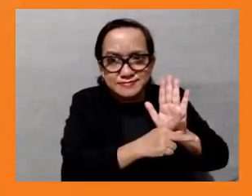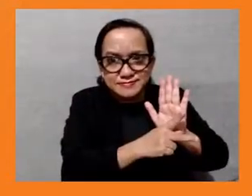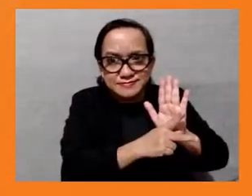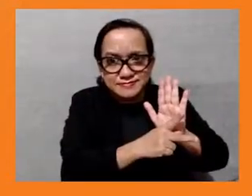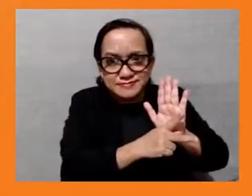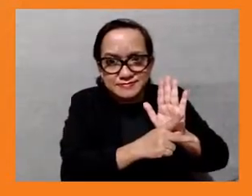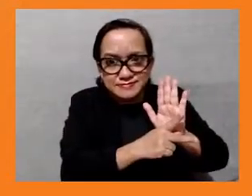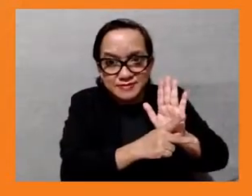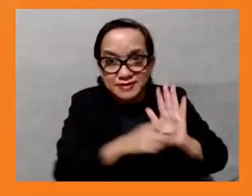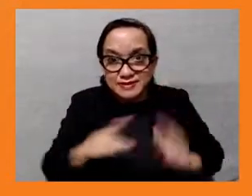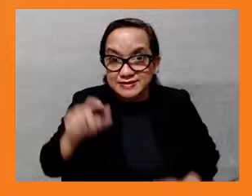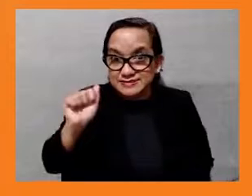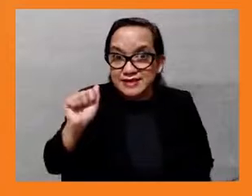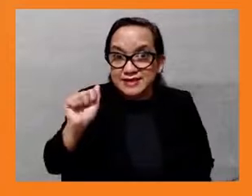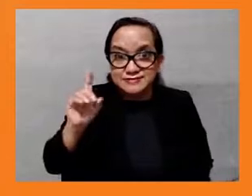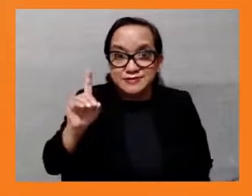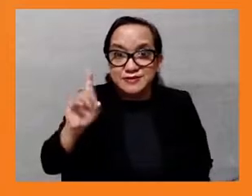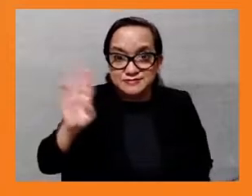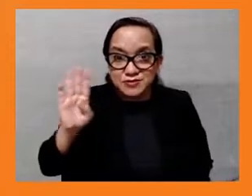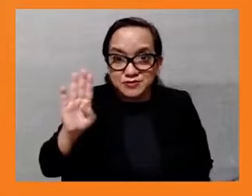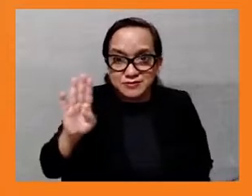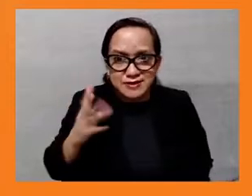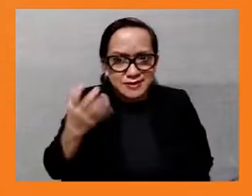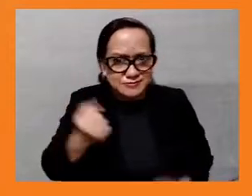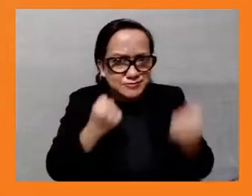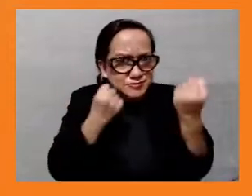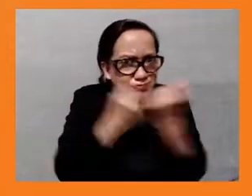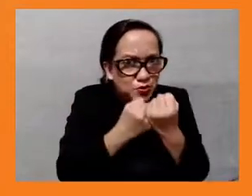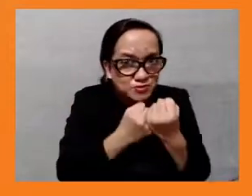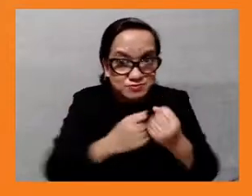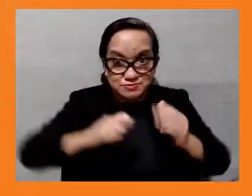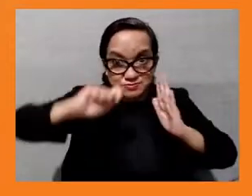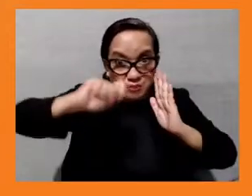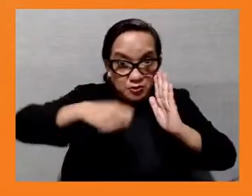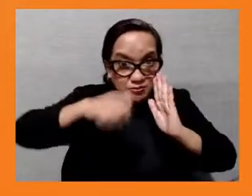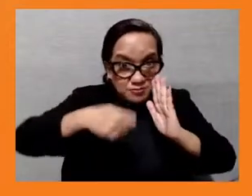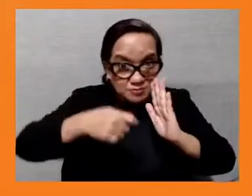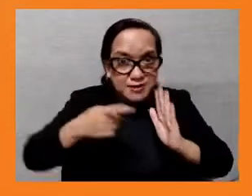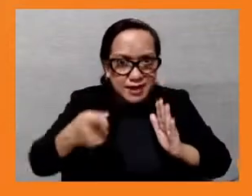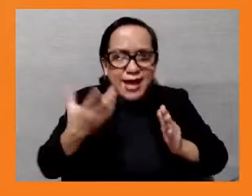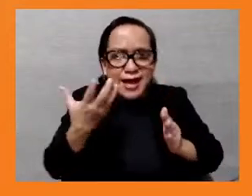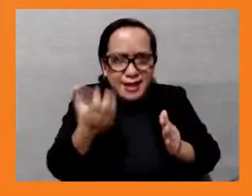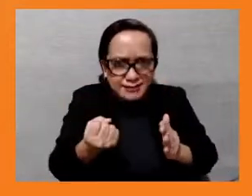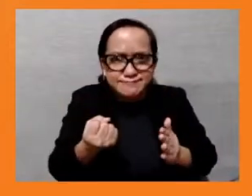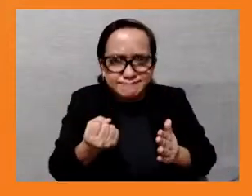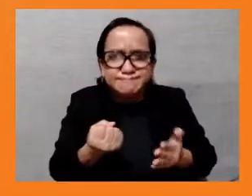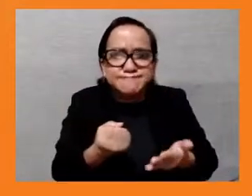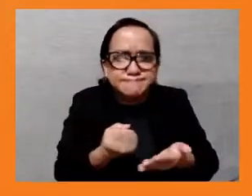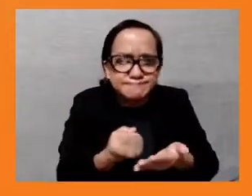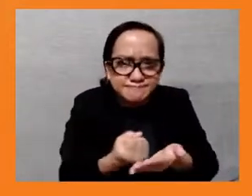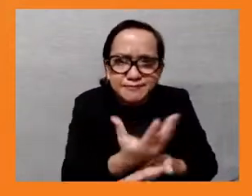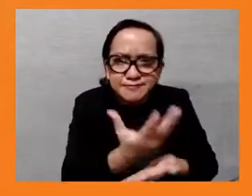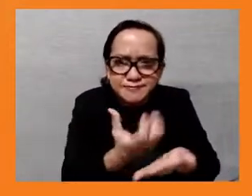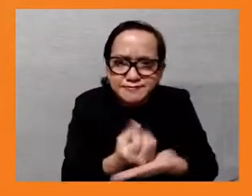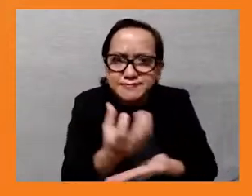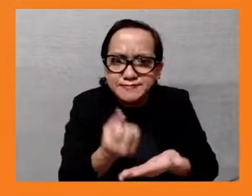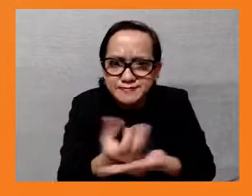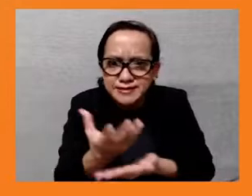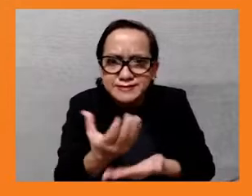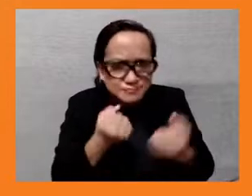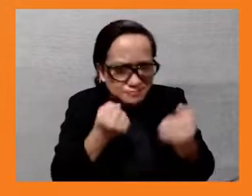to become a truly developmental institution for what it but this is what the bank declares for